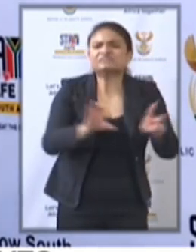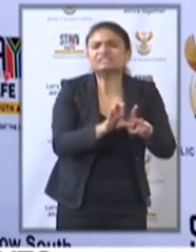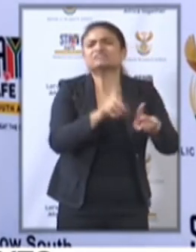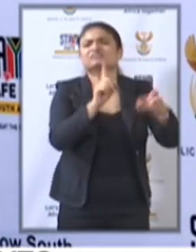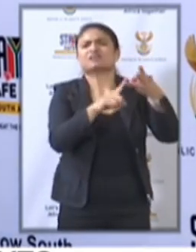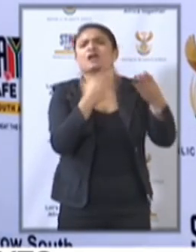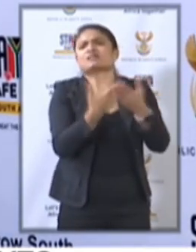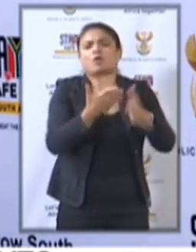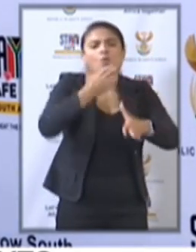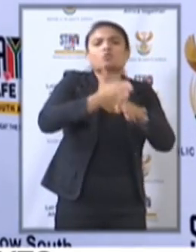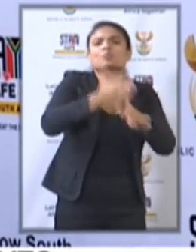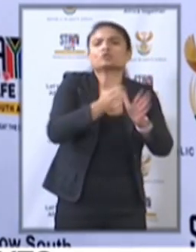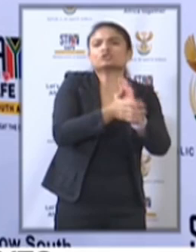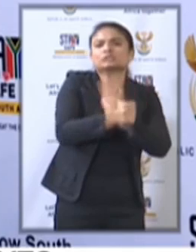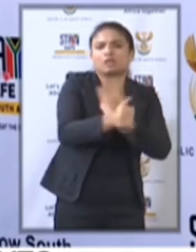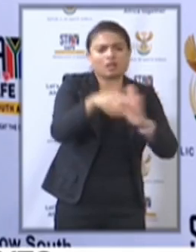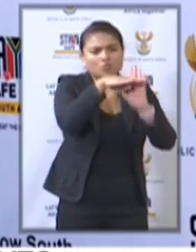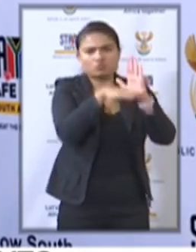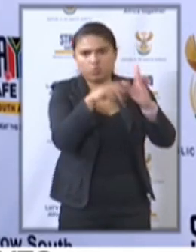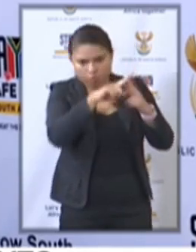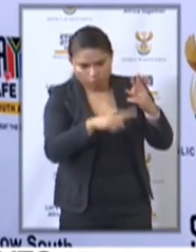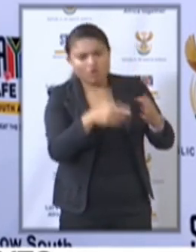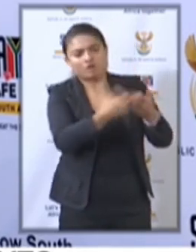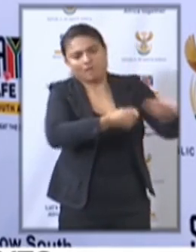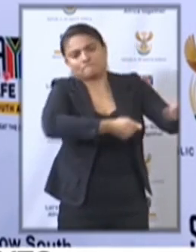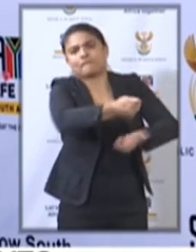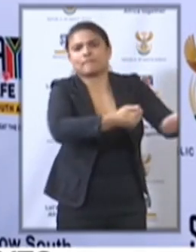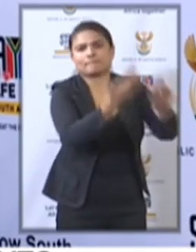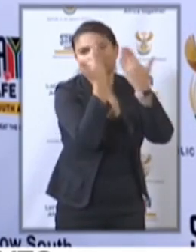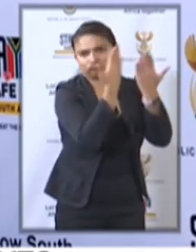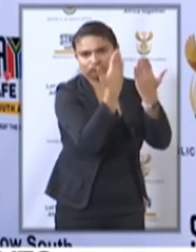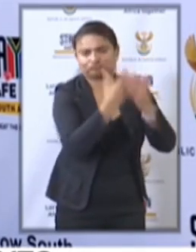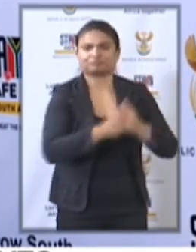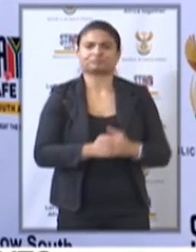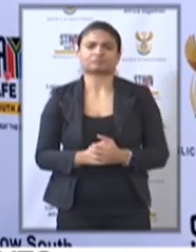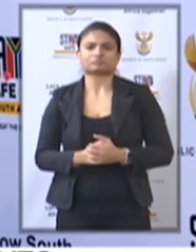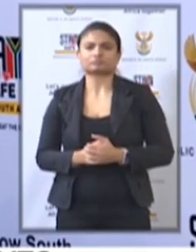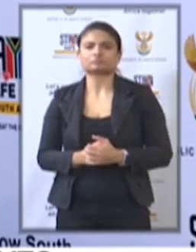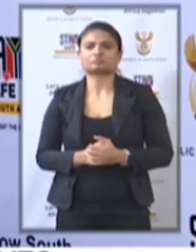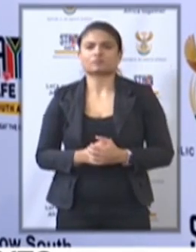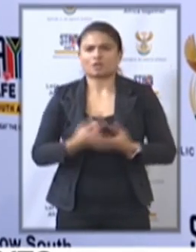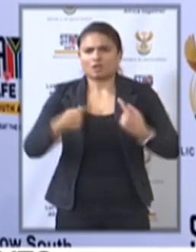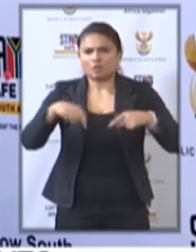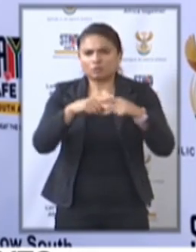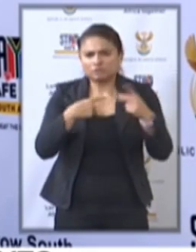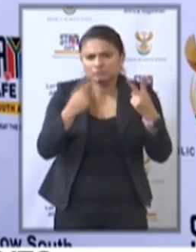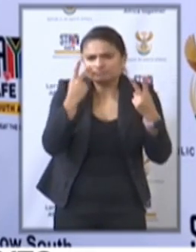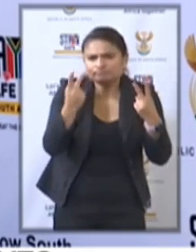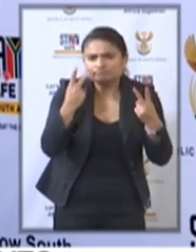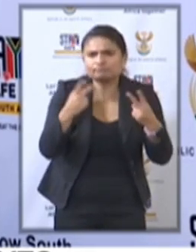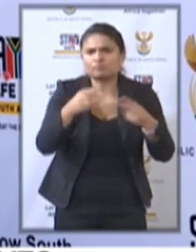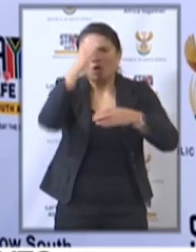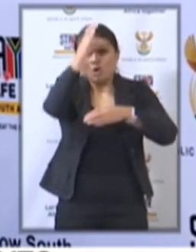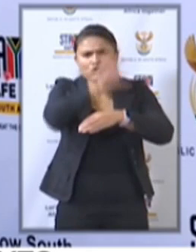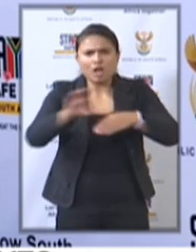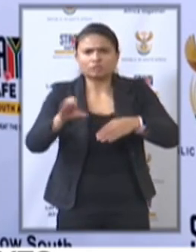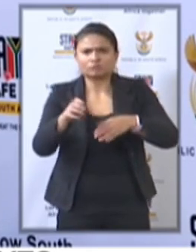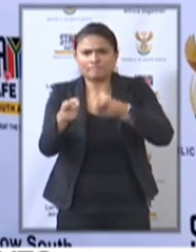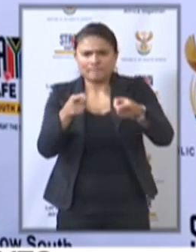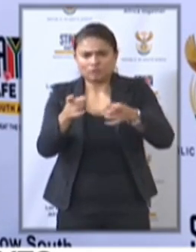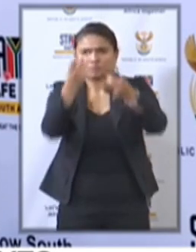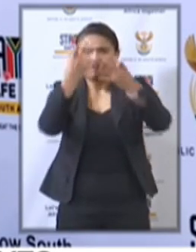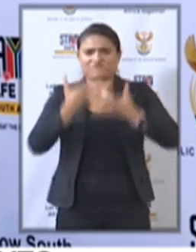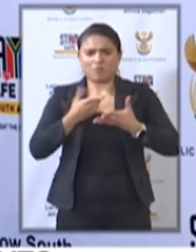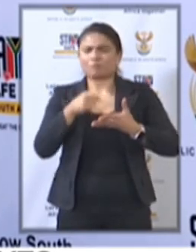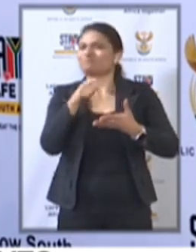Occupational Programs. An indication that has been given by college management is that unfortunately